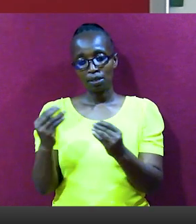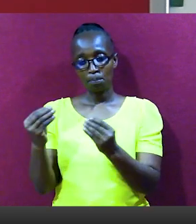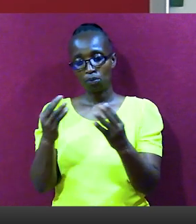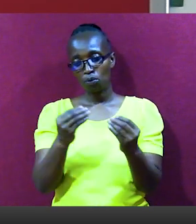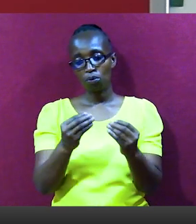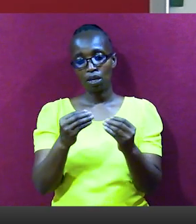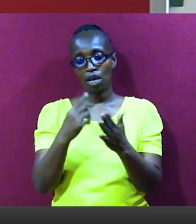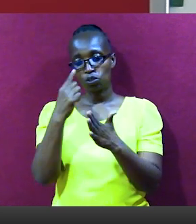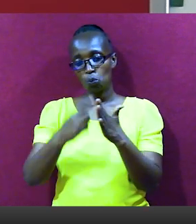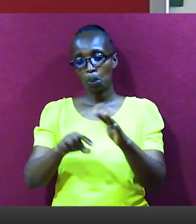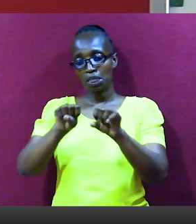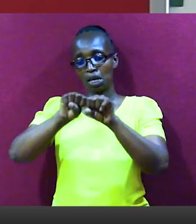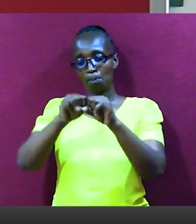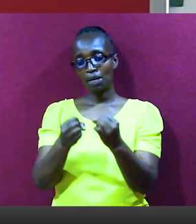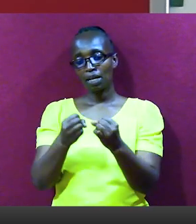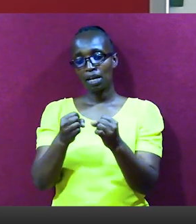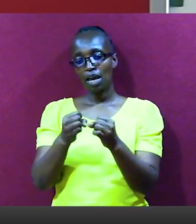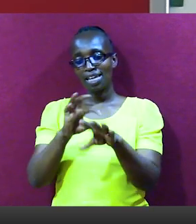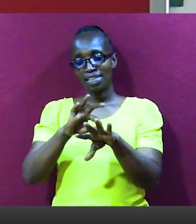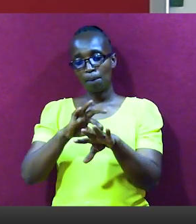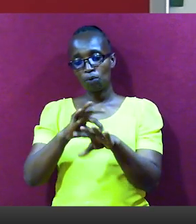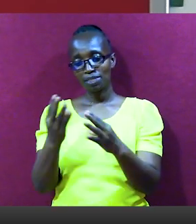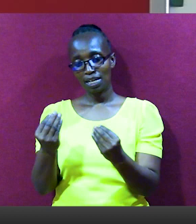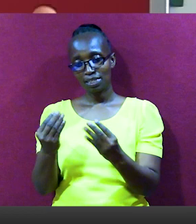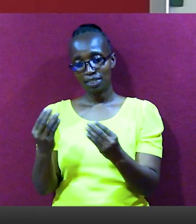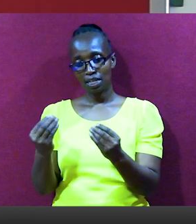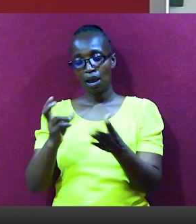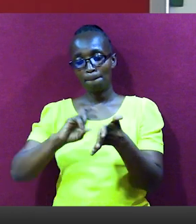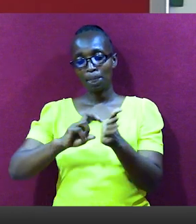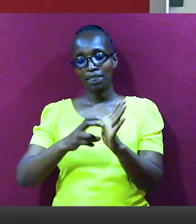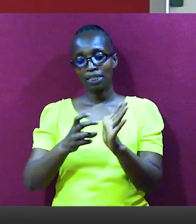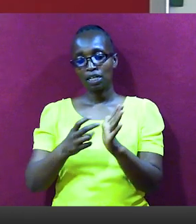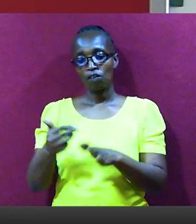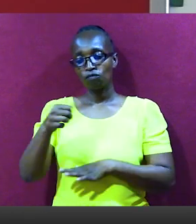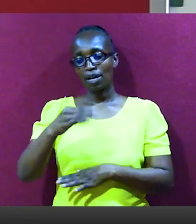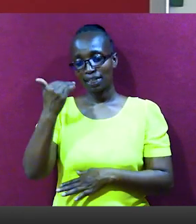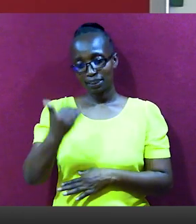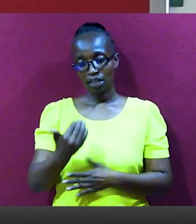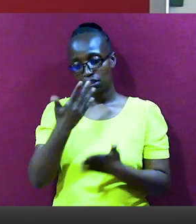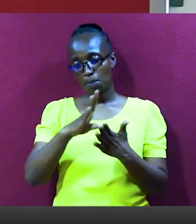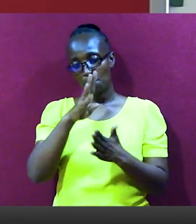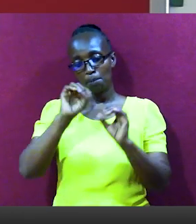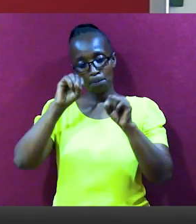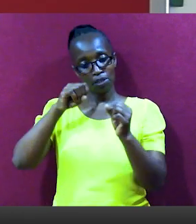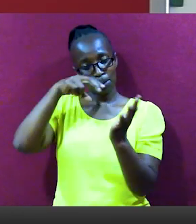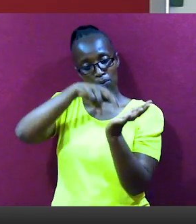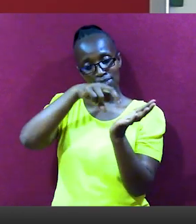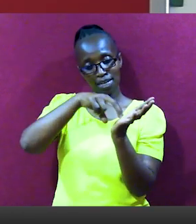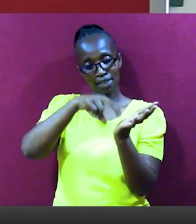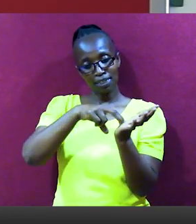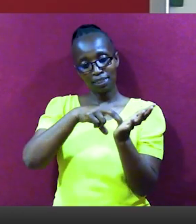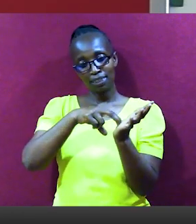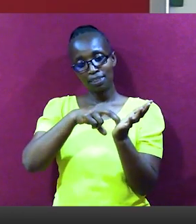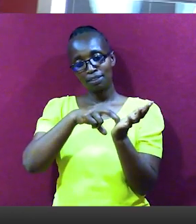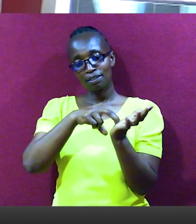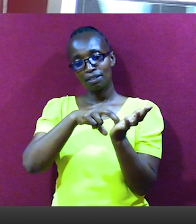them. So many of them, the simple diagnosis is they break their bones too easily. So a fall that